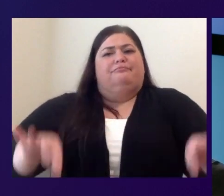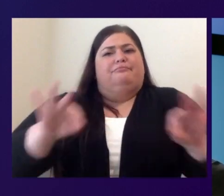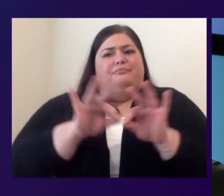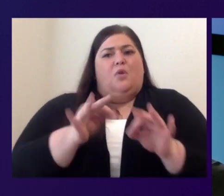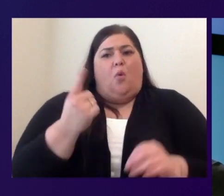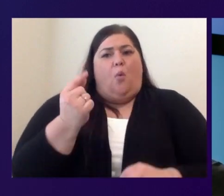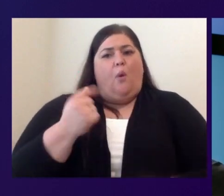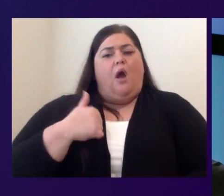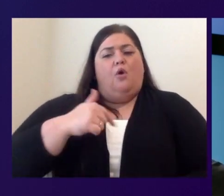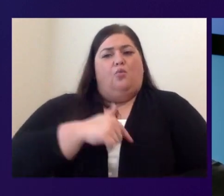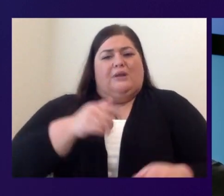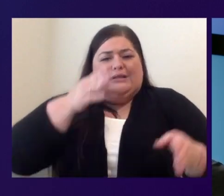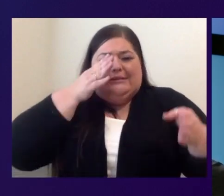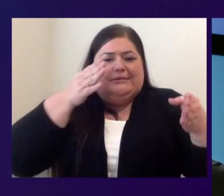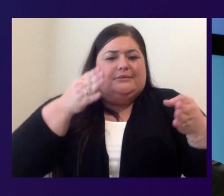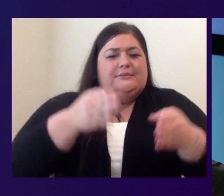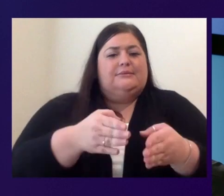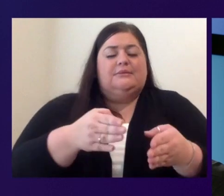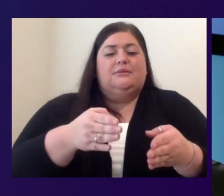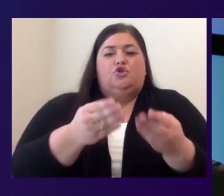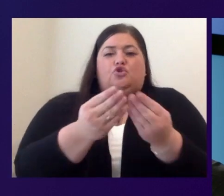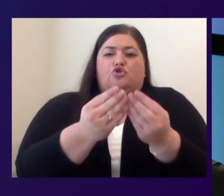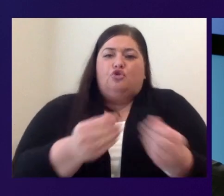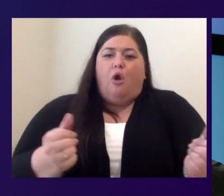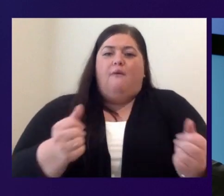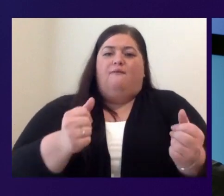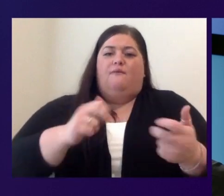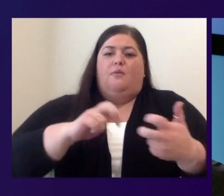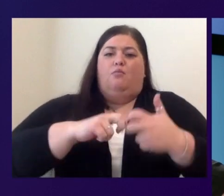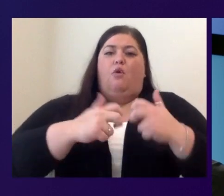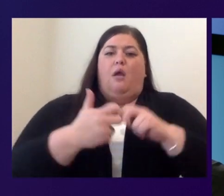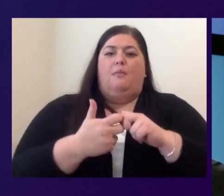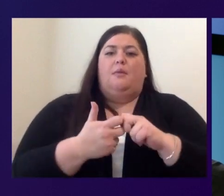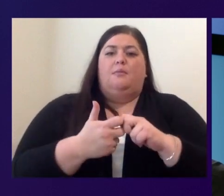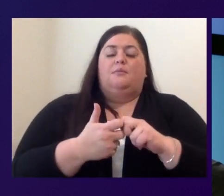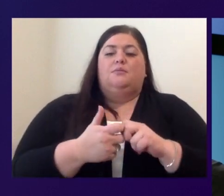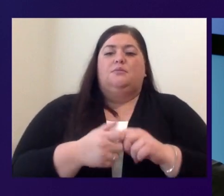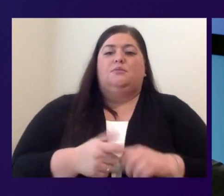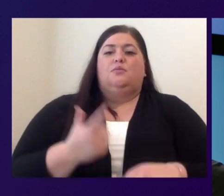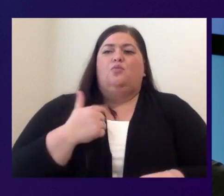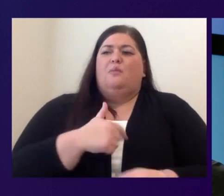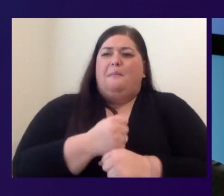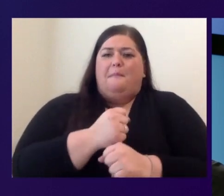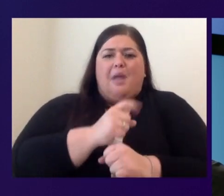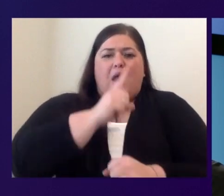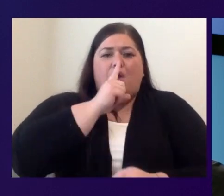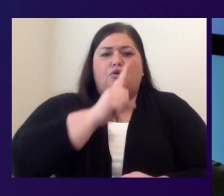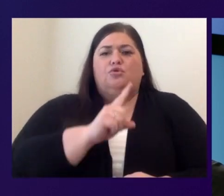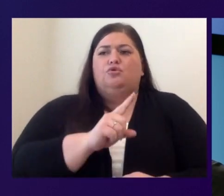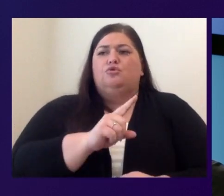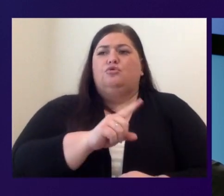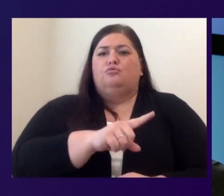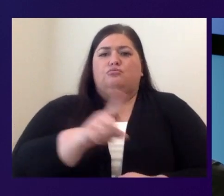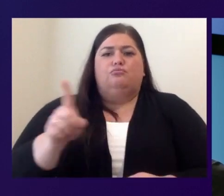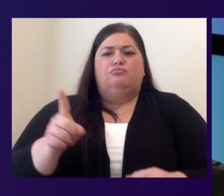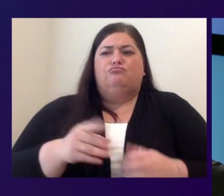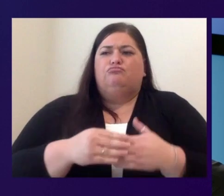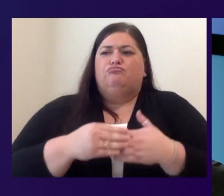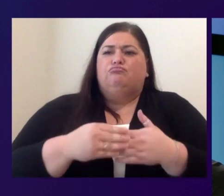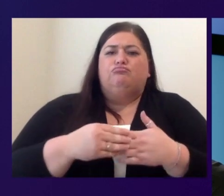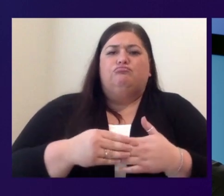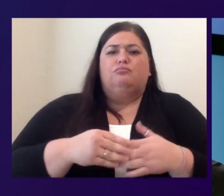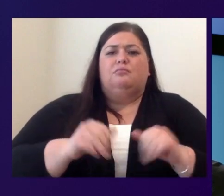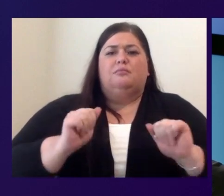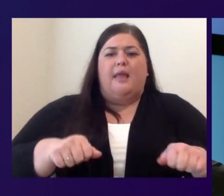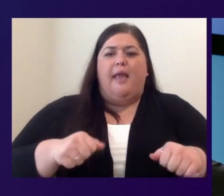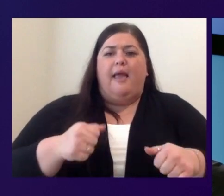User Computing. We solve these problems. We make users agile. We give these organizations